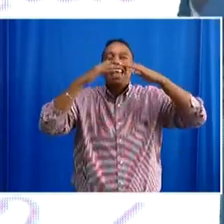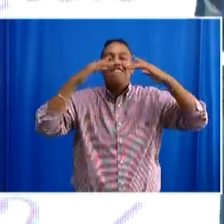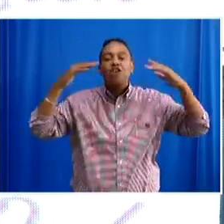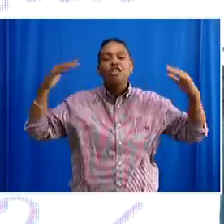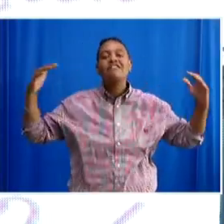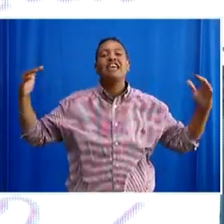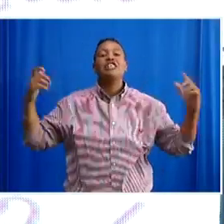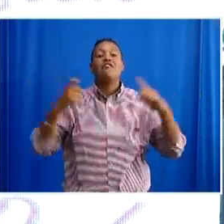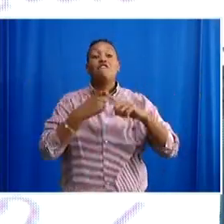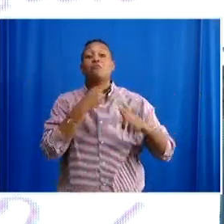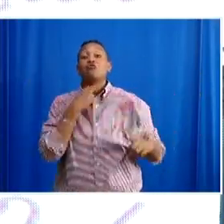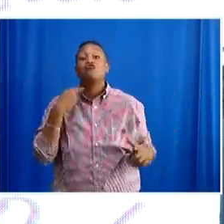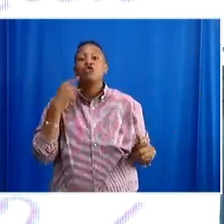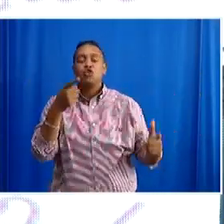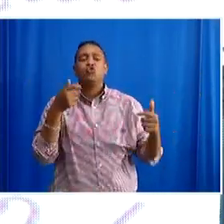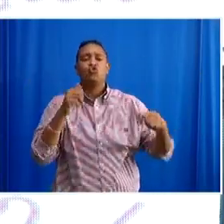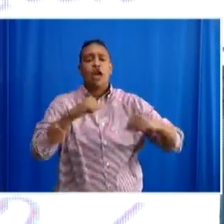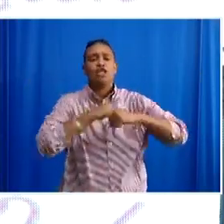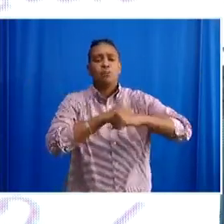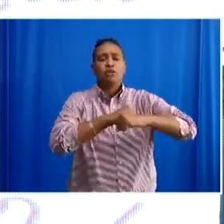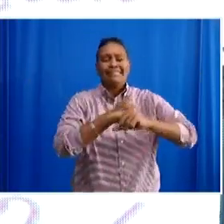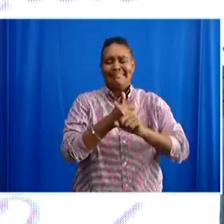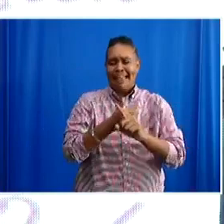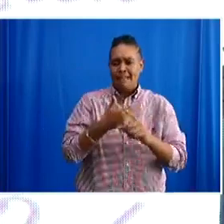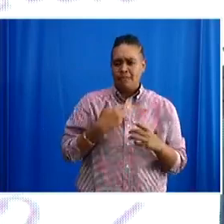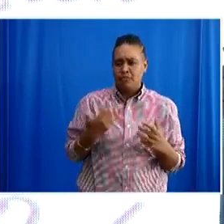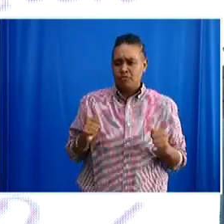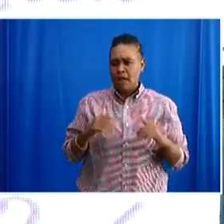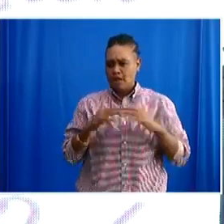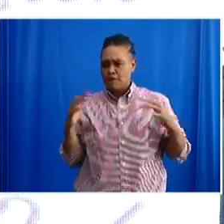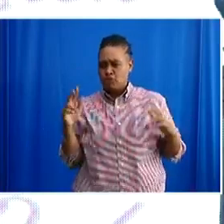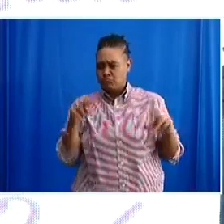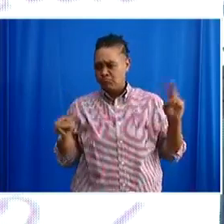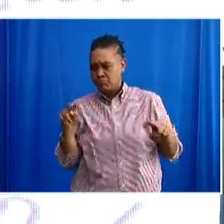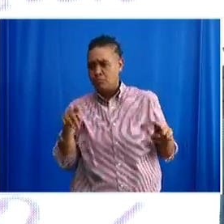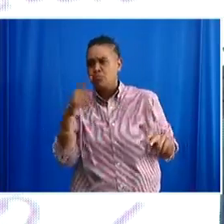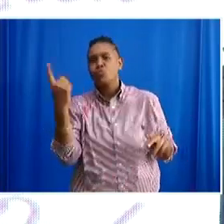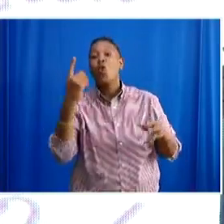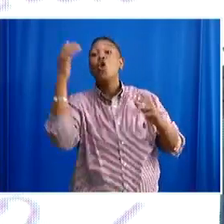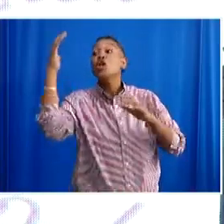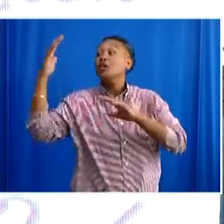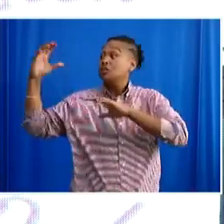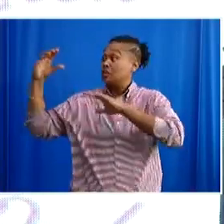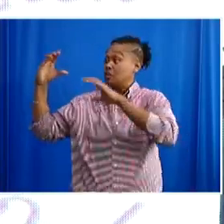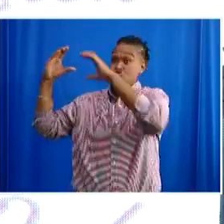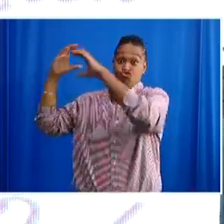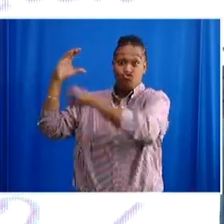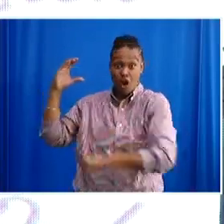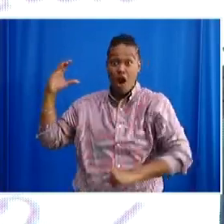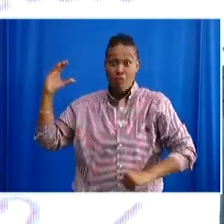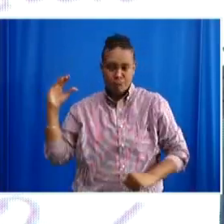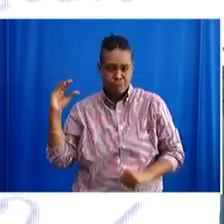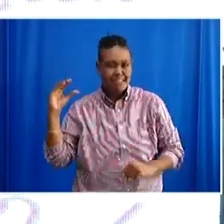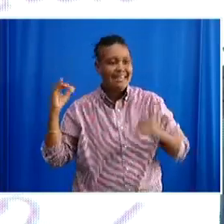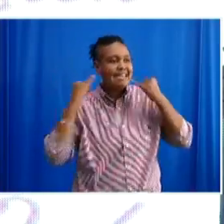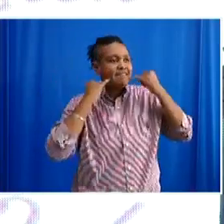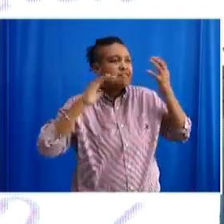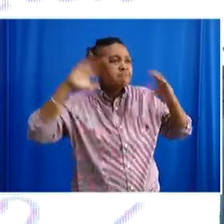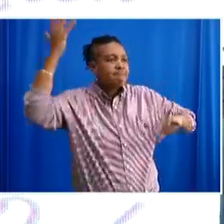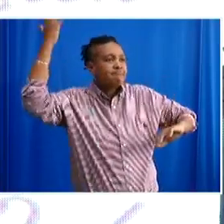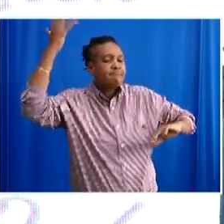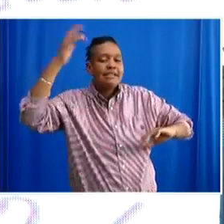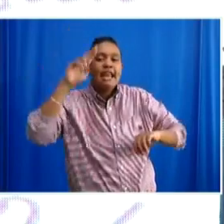diversification from the risk that you're trying to protect yourself from. You only draw down in the event of natural disaster. And when you draw